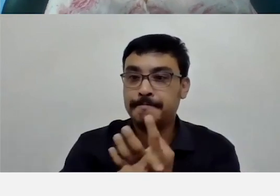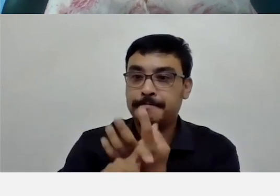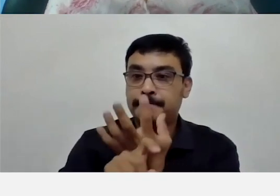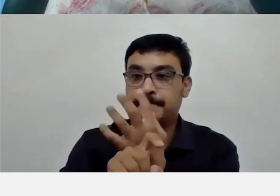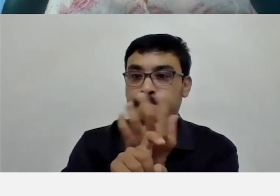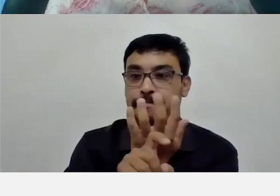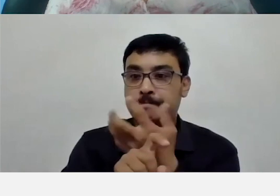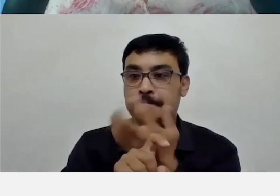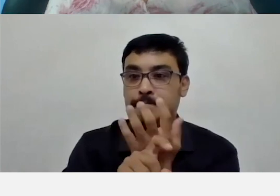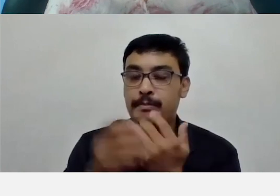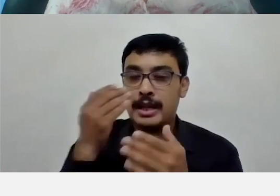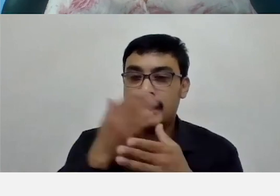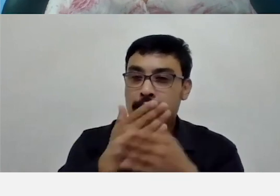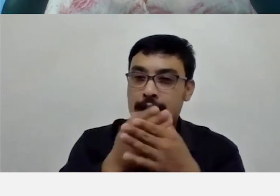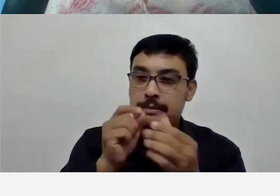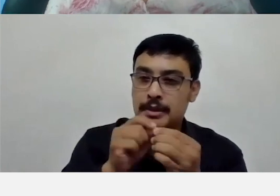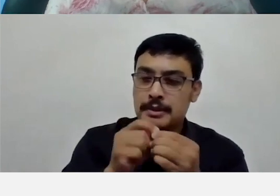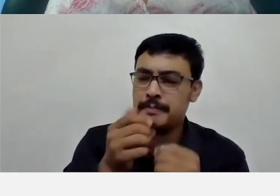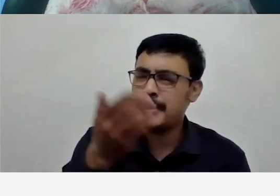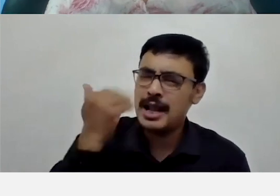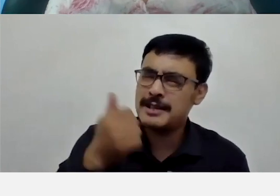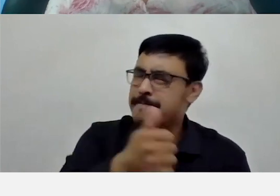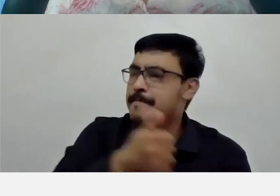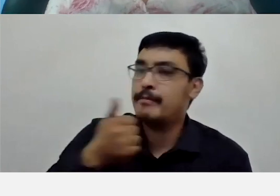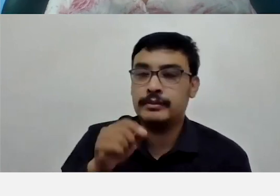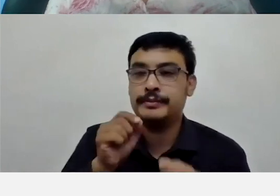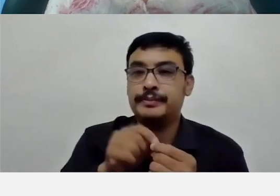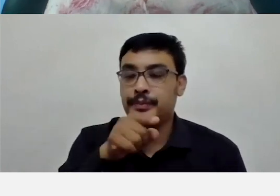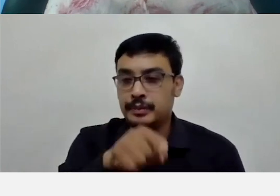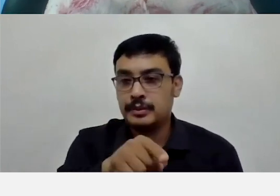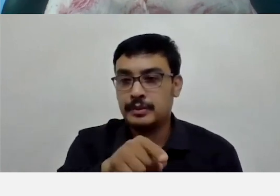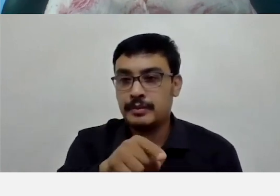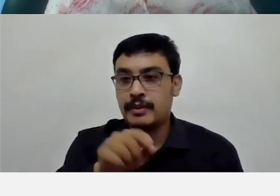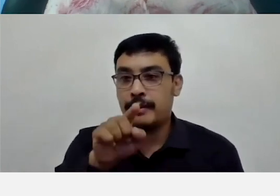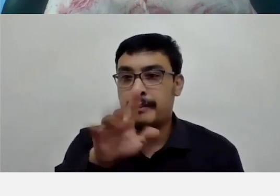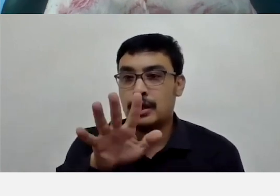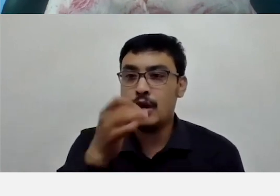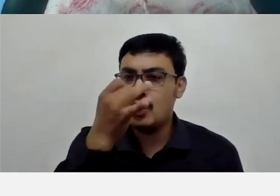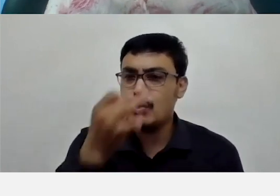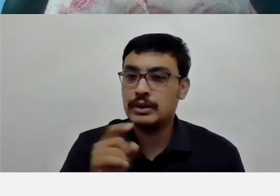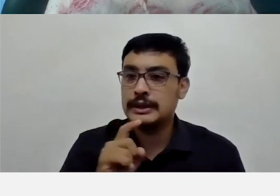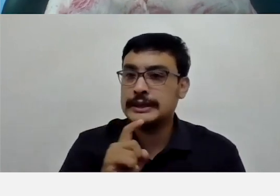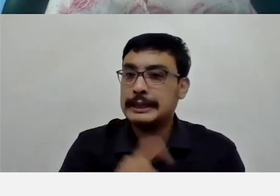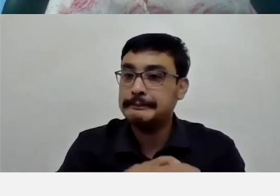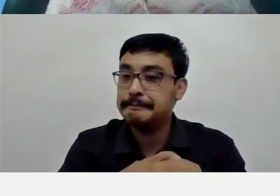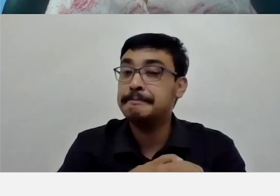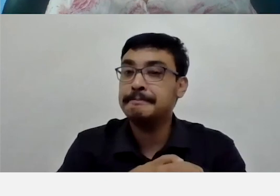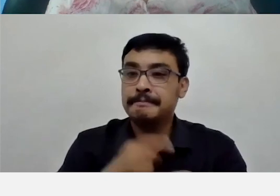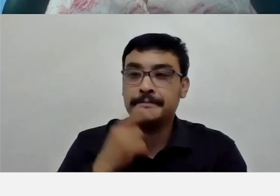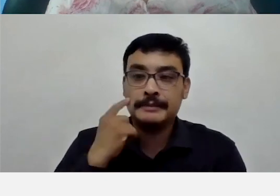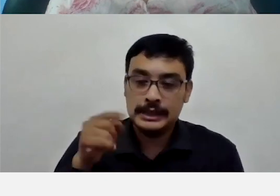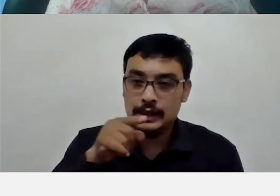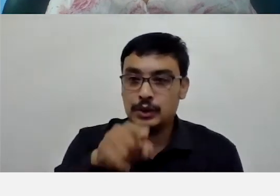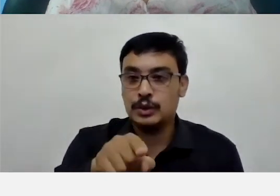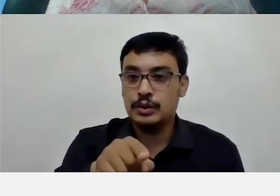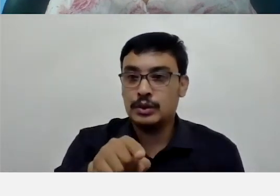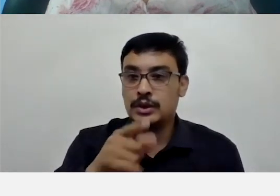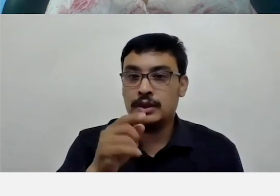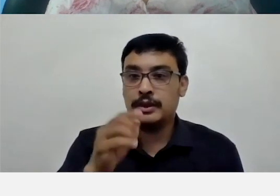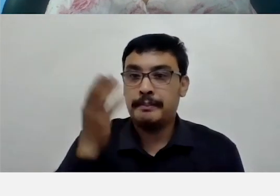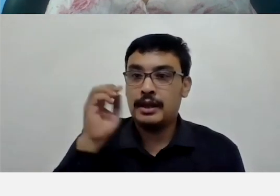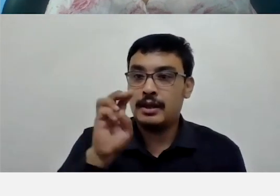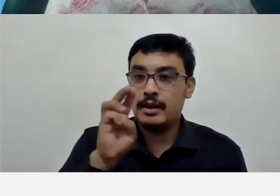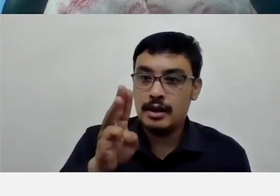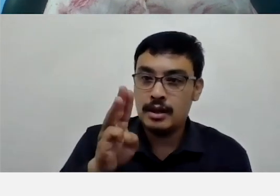carving. Masterpiece. So it is from 15th century, and it is taken as like a Mona Lisa of Bhaktapur